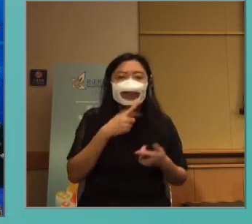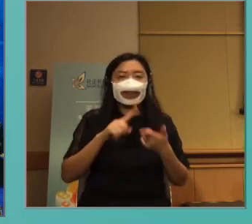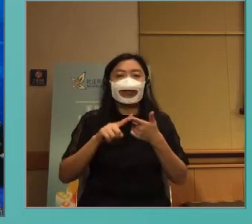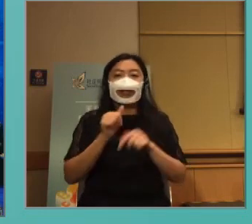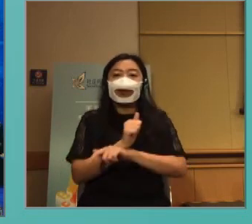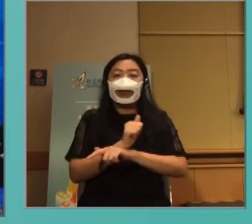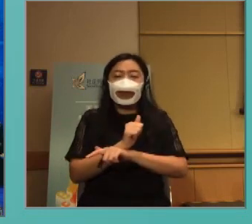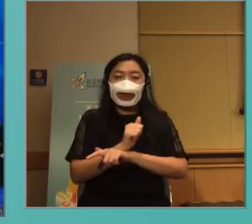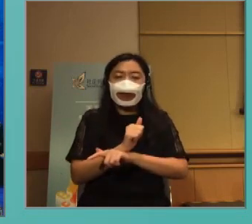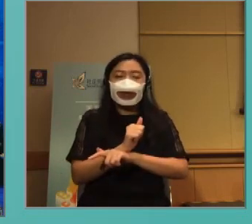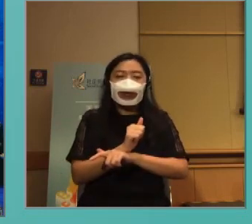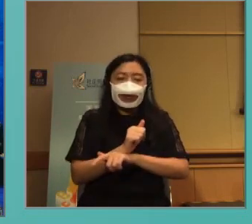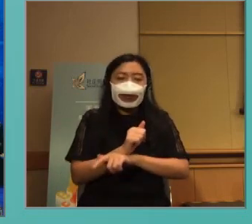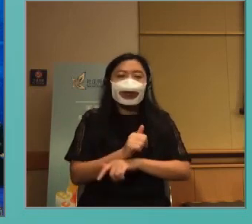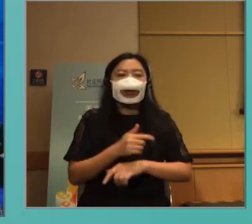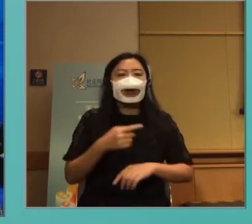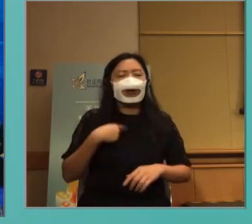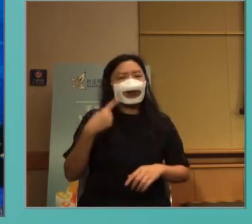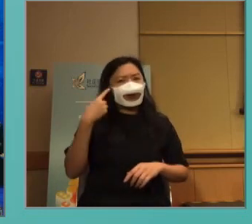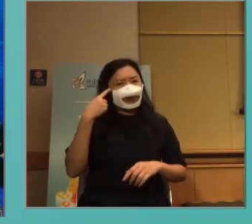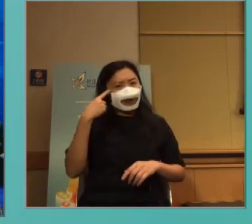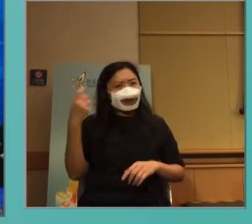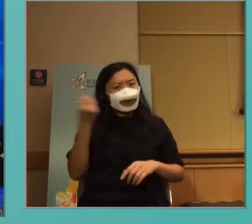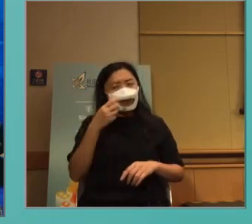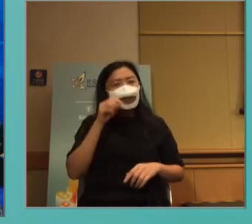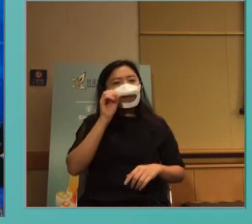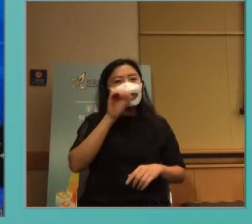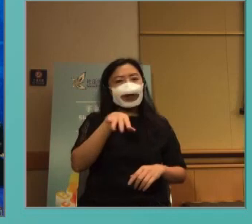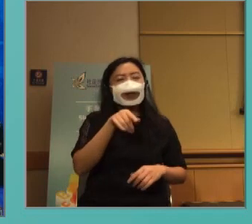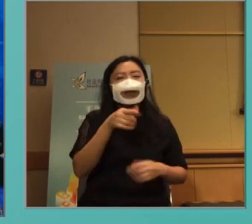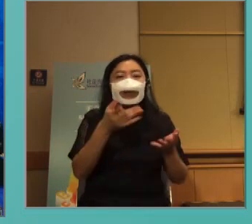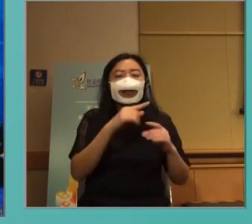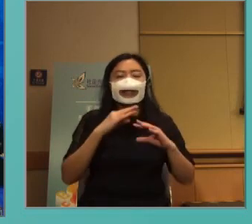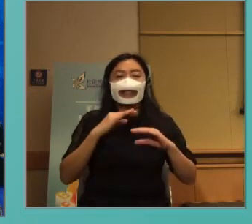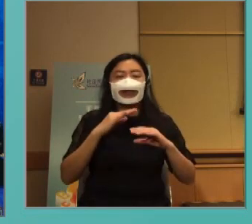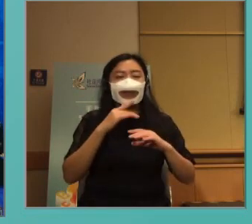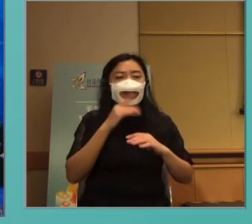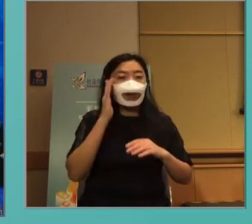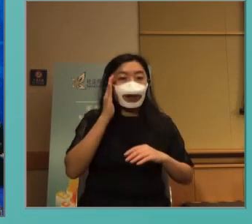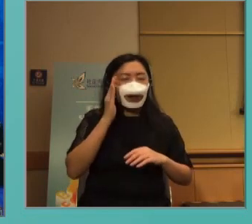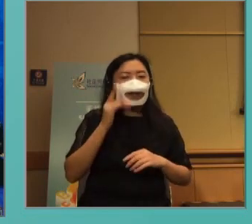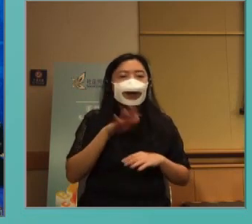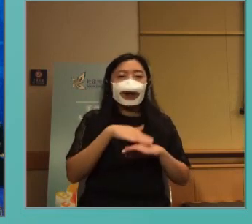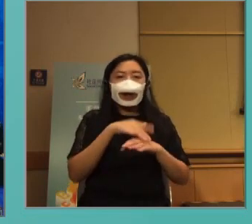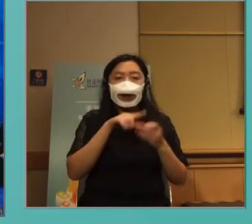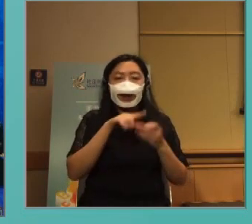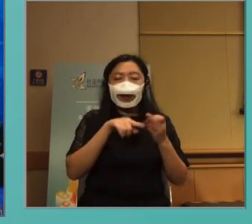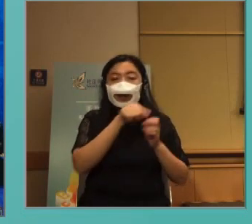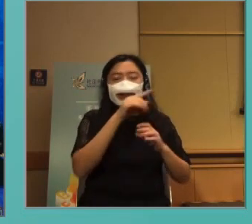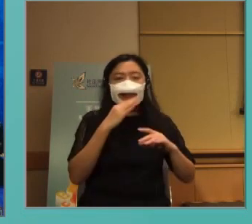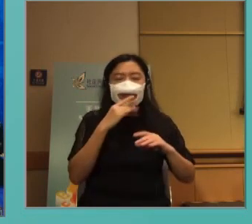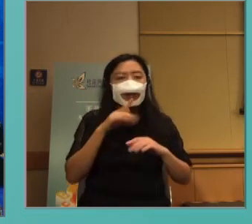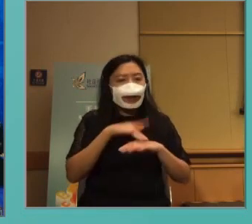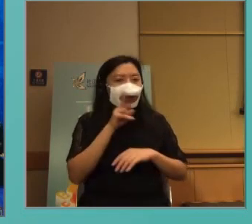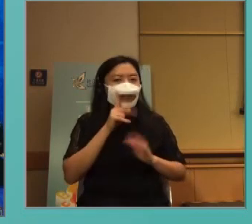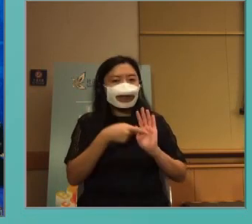Siu. Okay, because I heard you mentioned about one example when our kids or